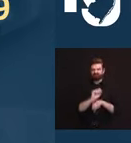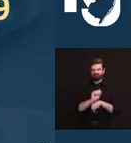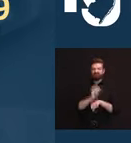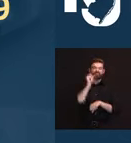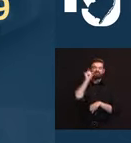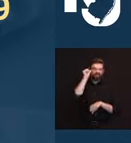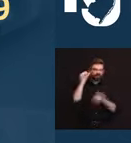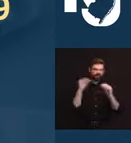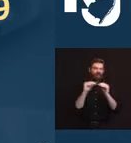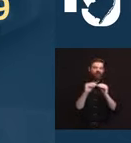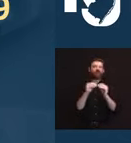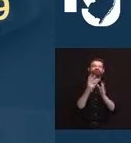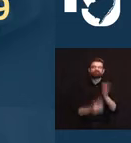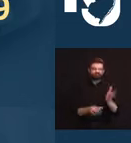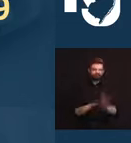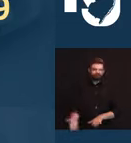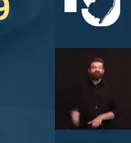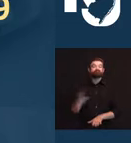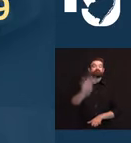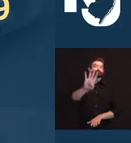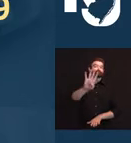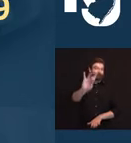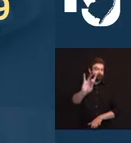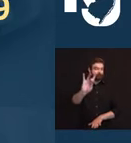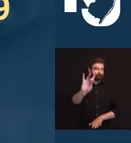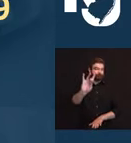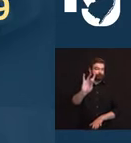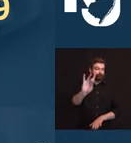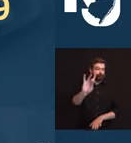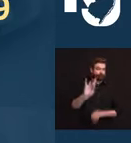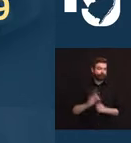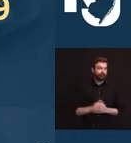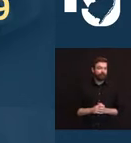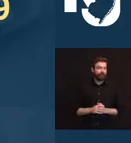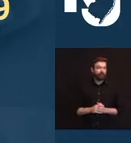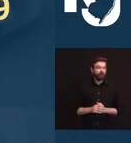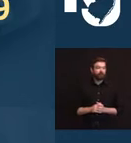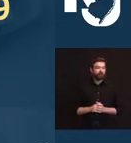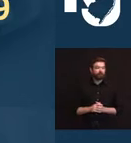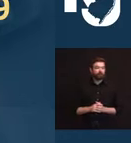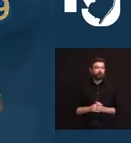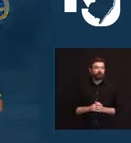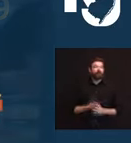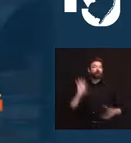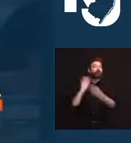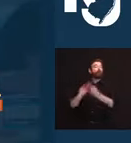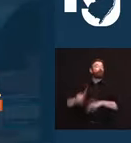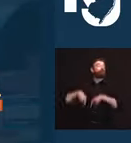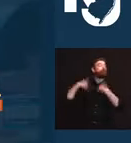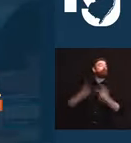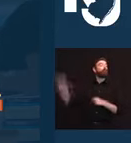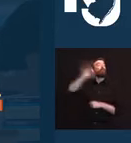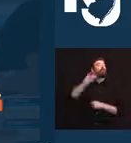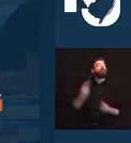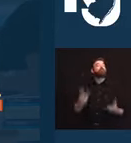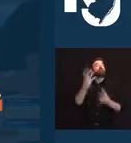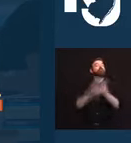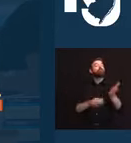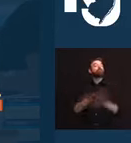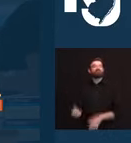New Jersey family to COVID-19 related complications. We have now lost a total of 12,489